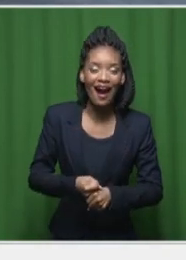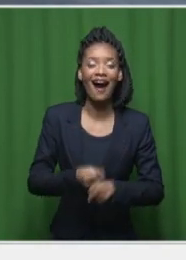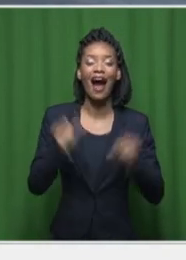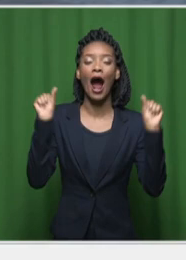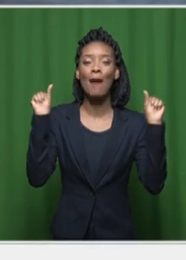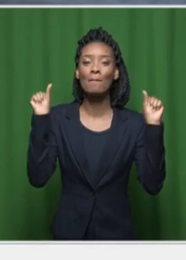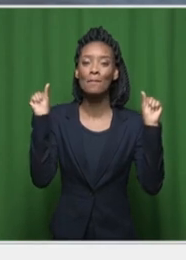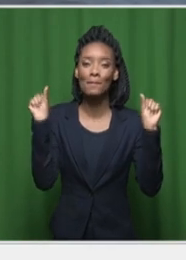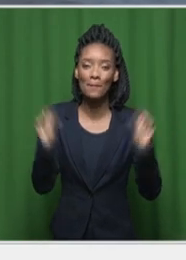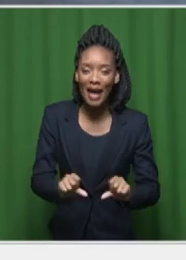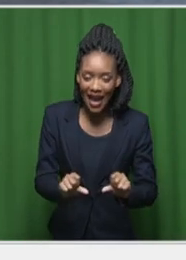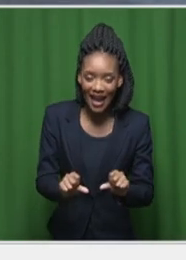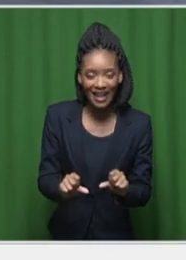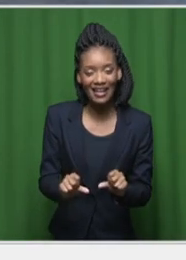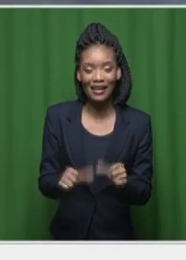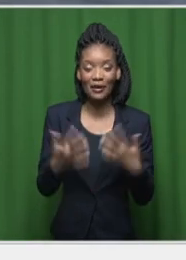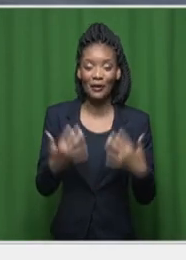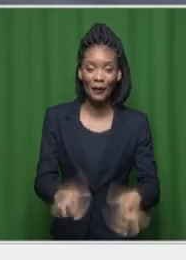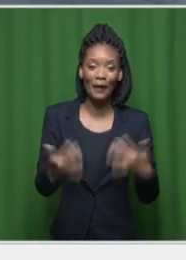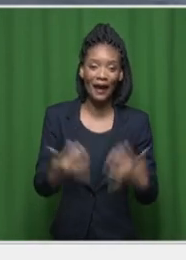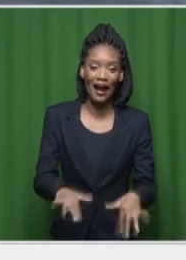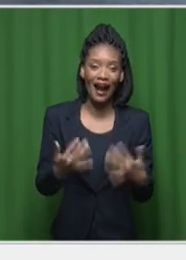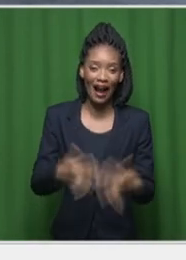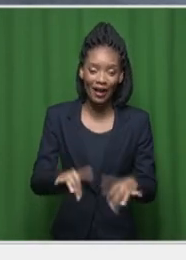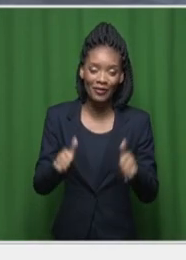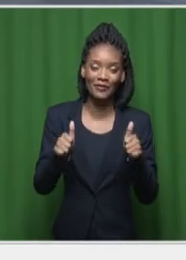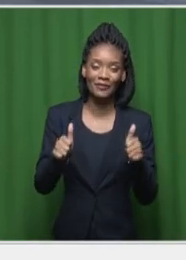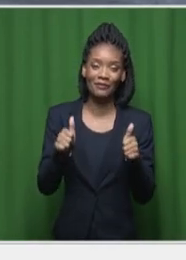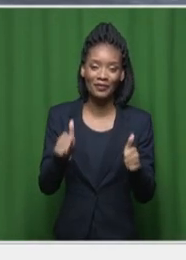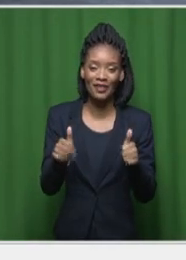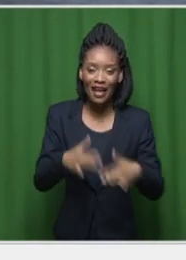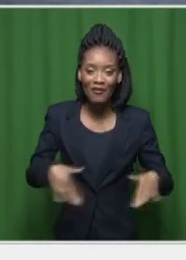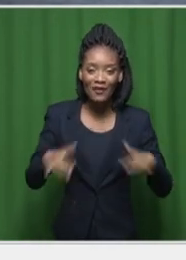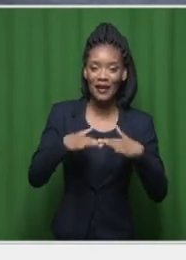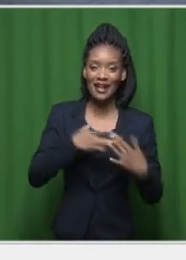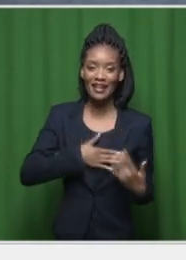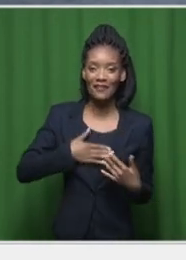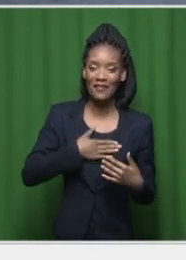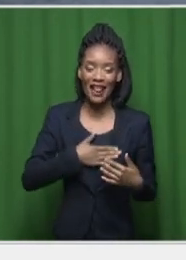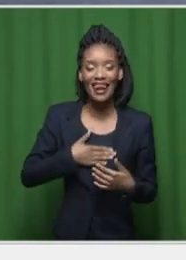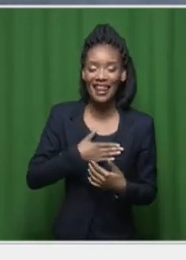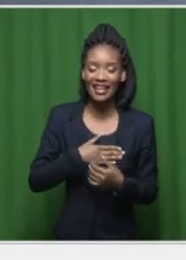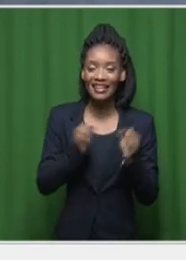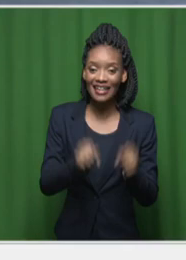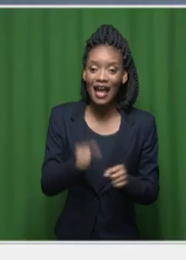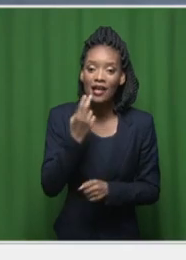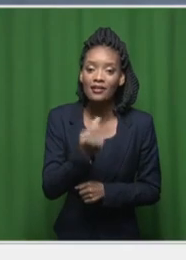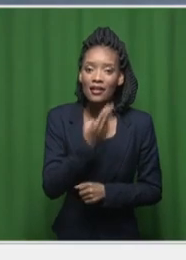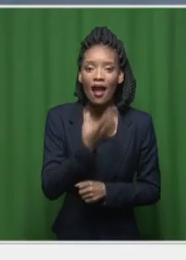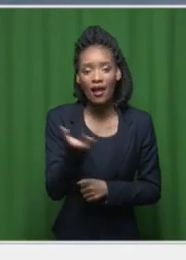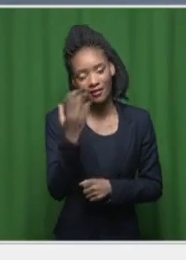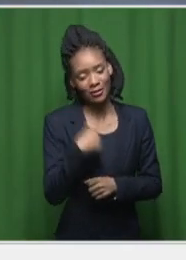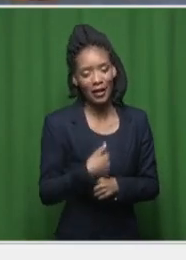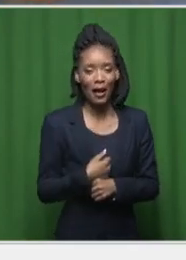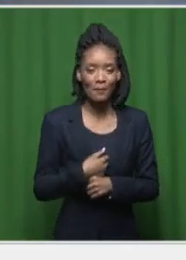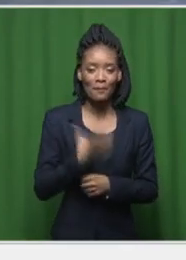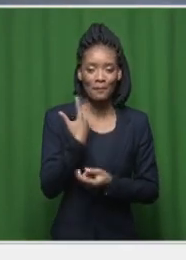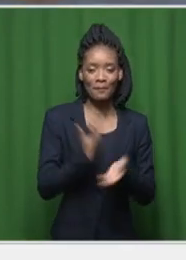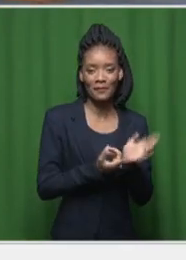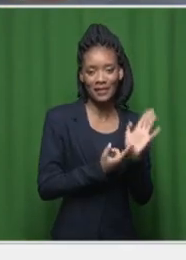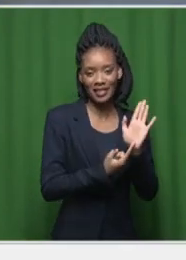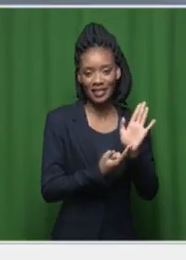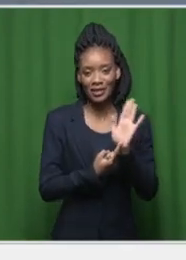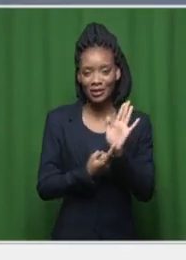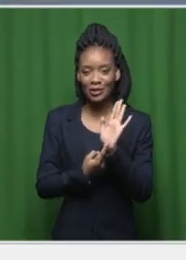back. And it is glorious, I can tell you that much, and everybody feeling it. So it's really nice. Come with me as I take you into this